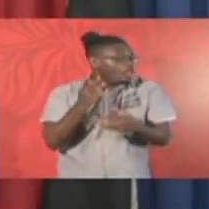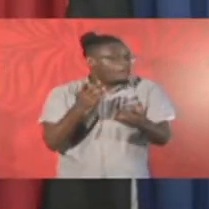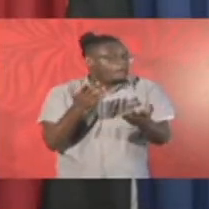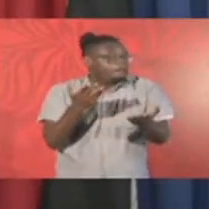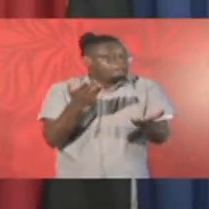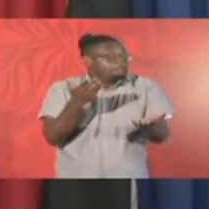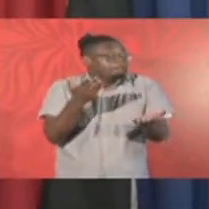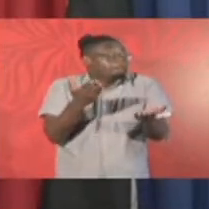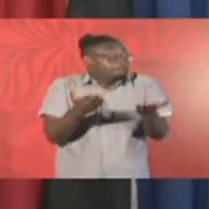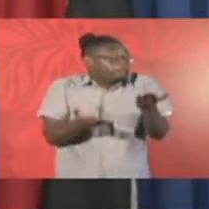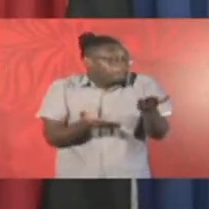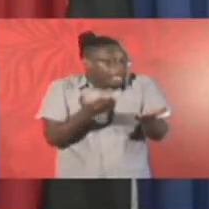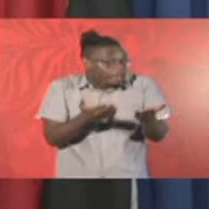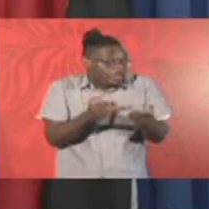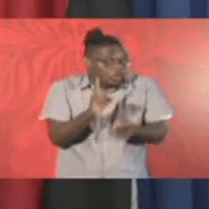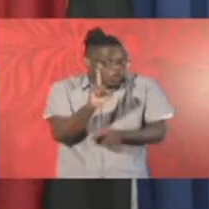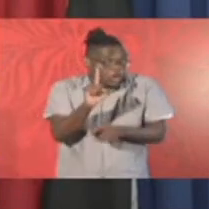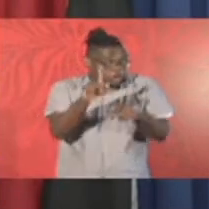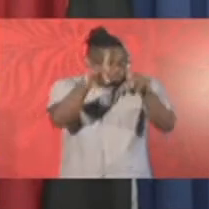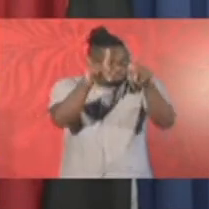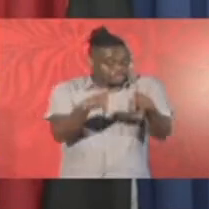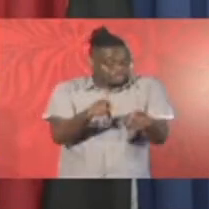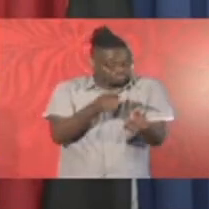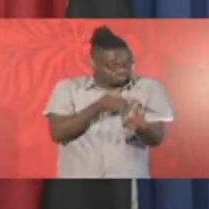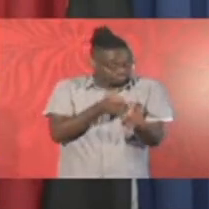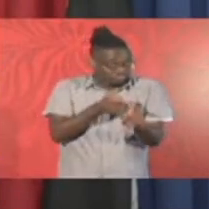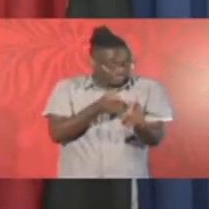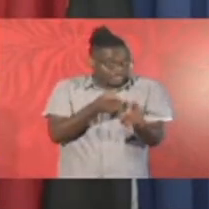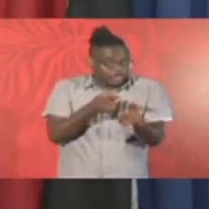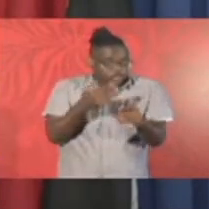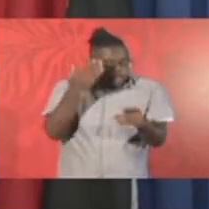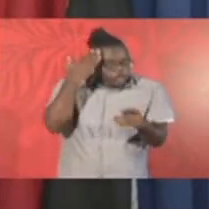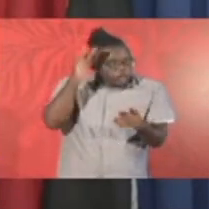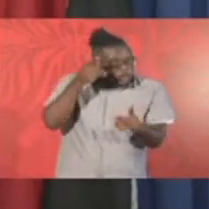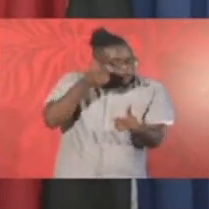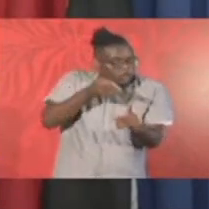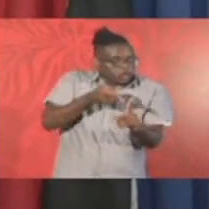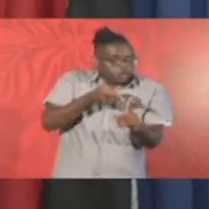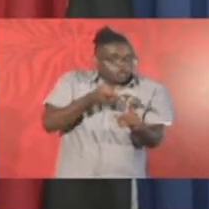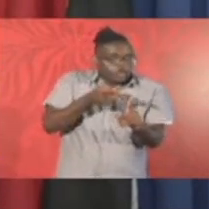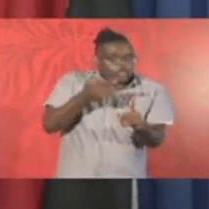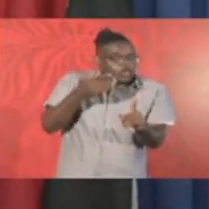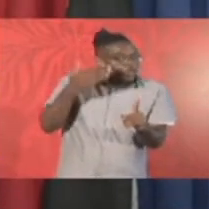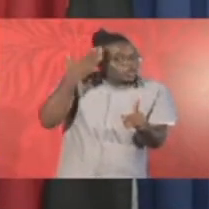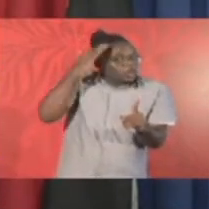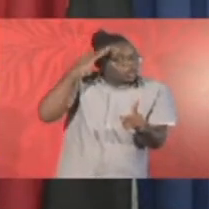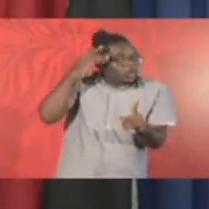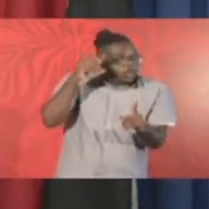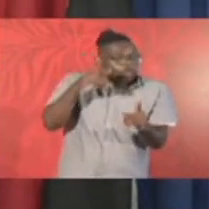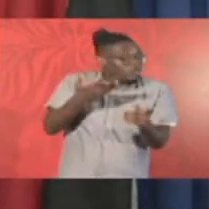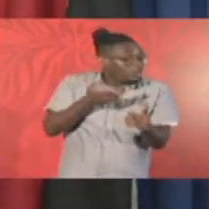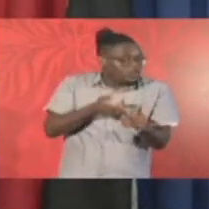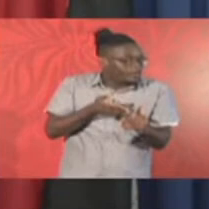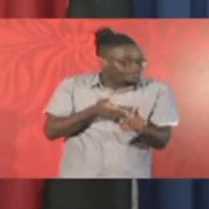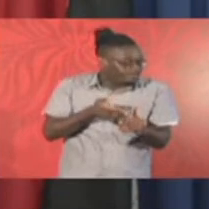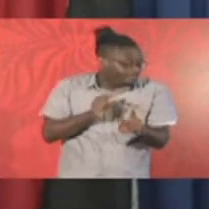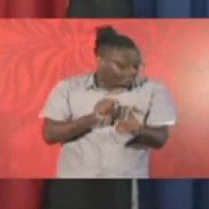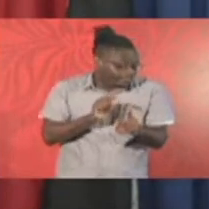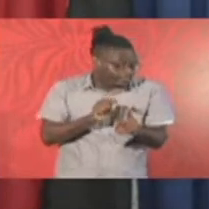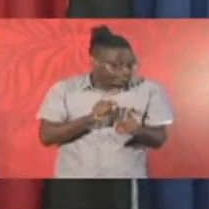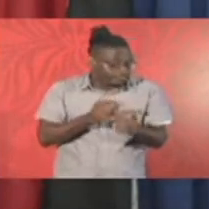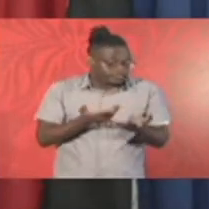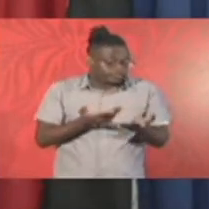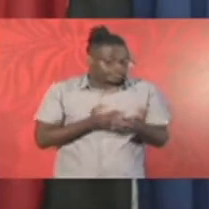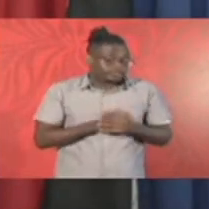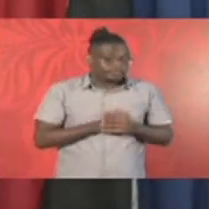way, quarantining, testing, and discovering. But we cannot honestly say